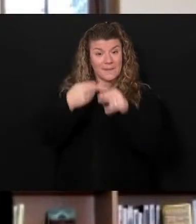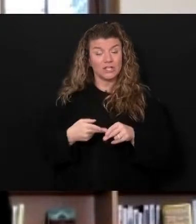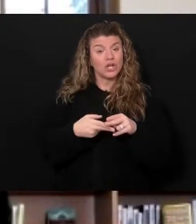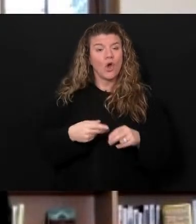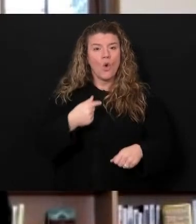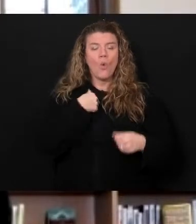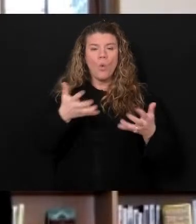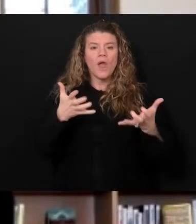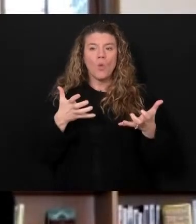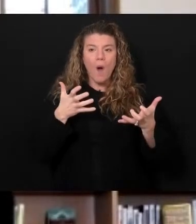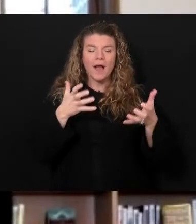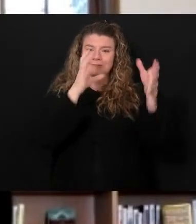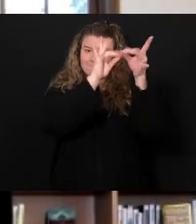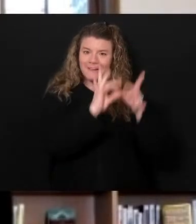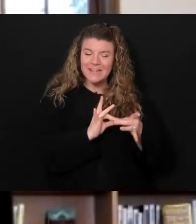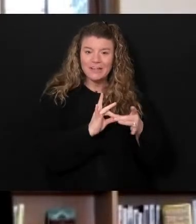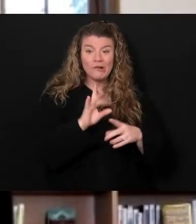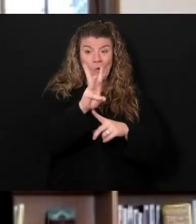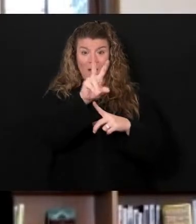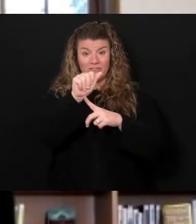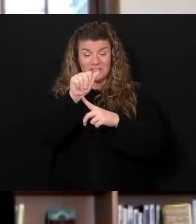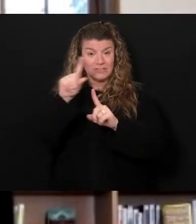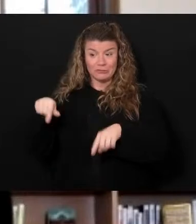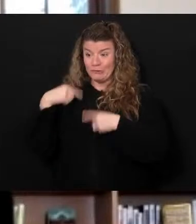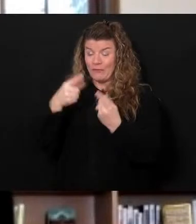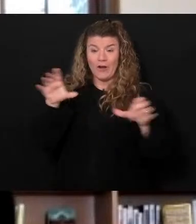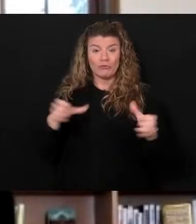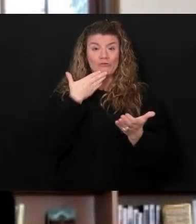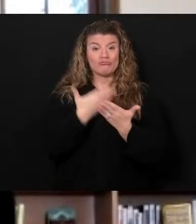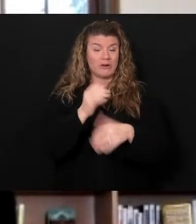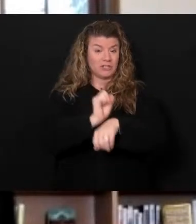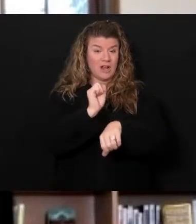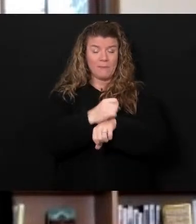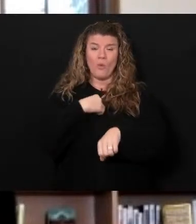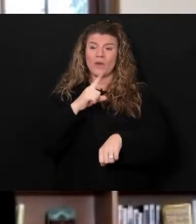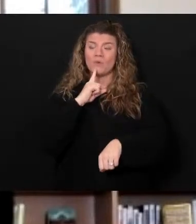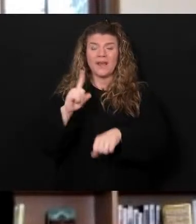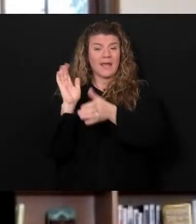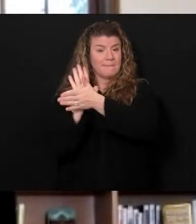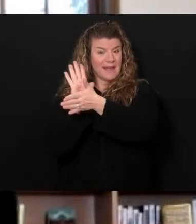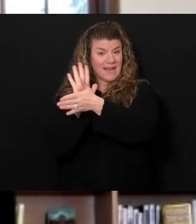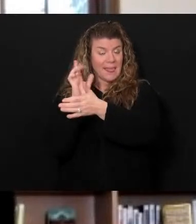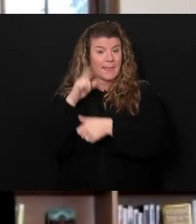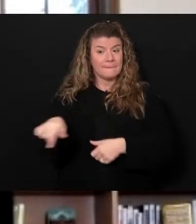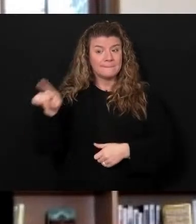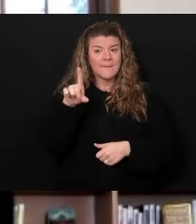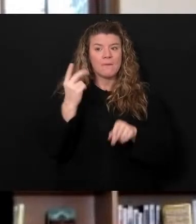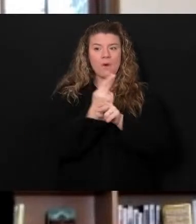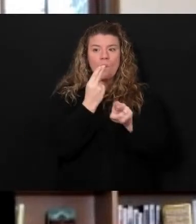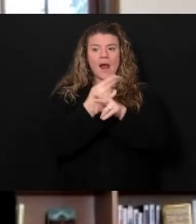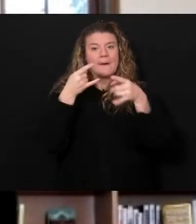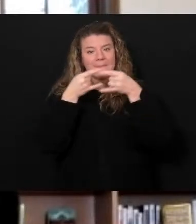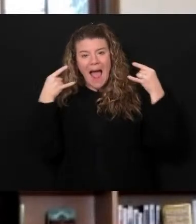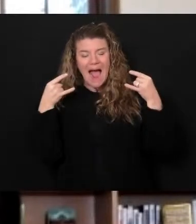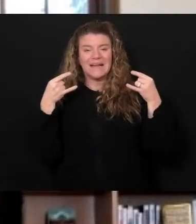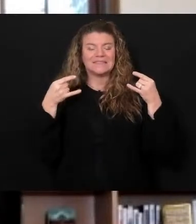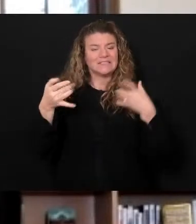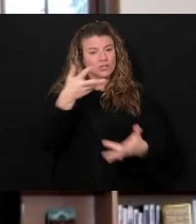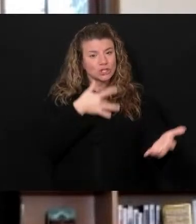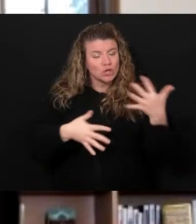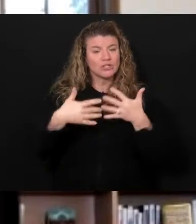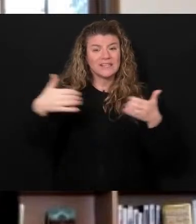want to highlight that West Virginia has been doing a great job, and we commend them for that, for wearing their masks and being socially distanced.